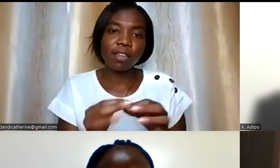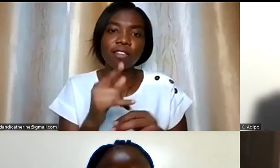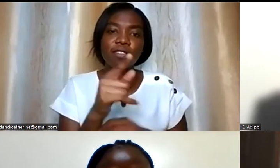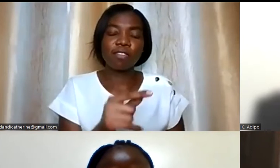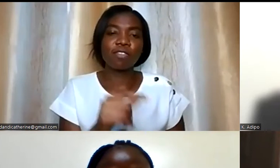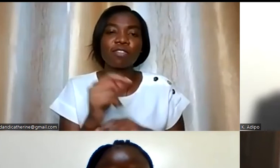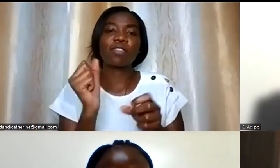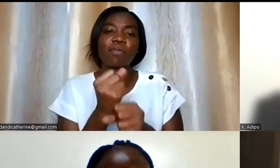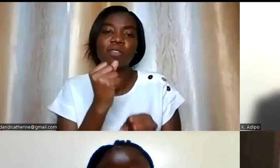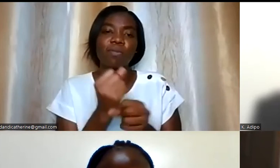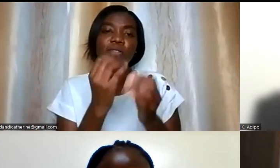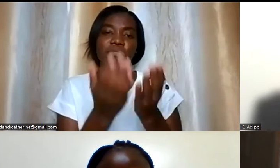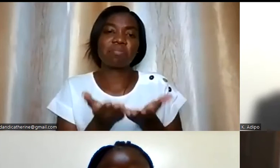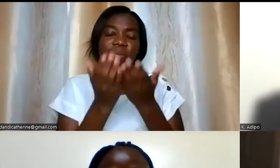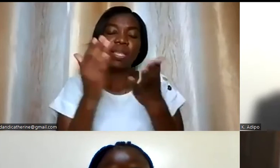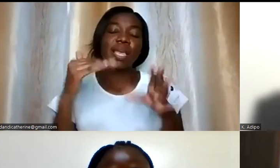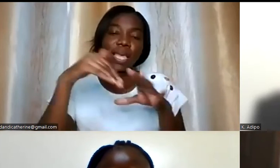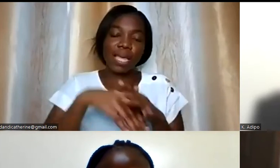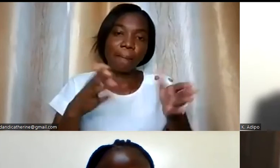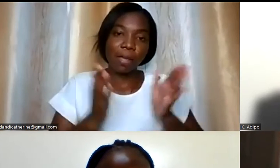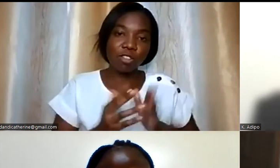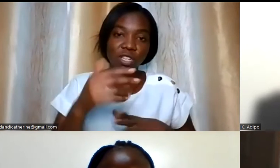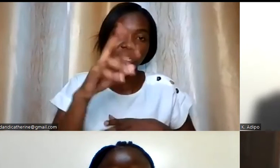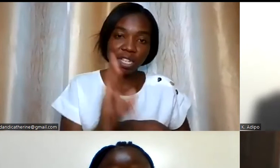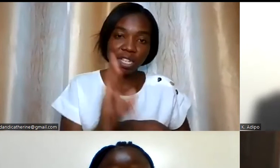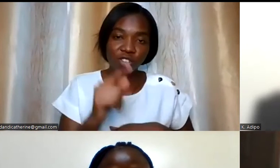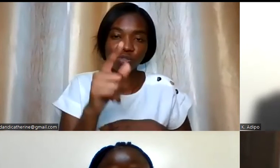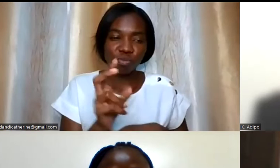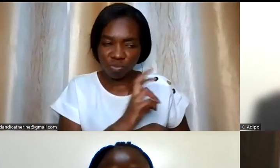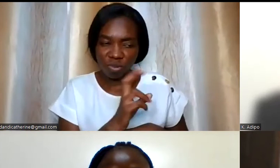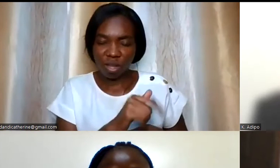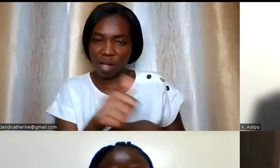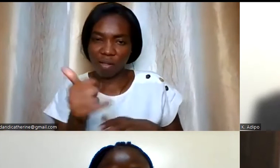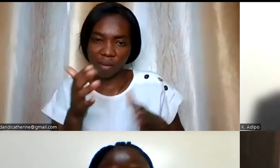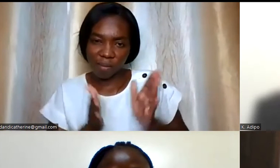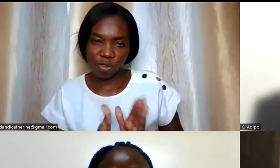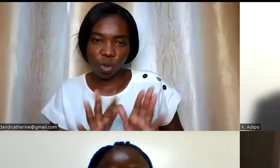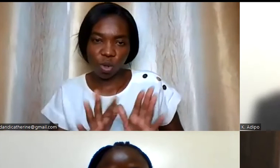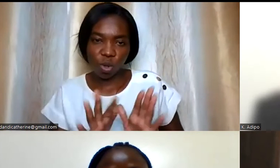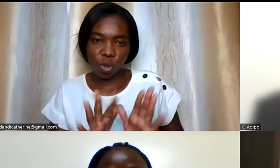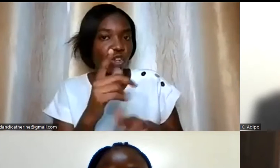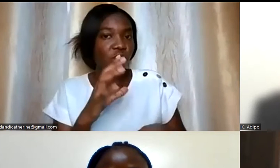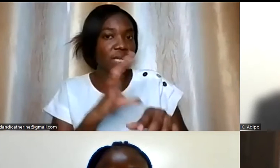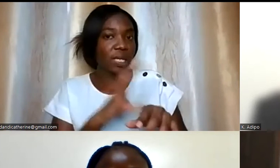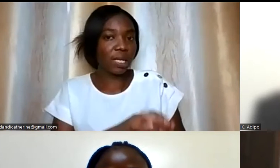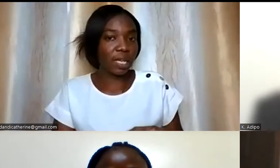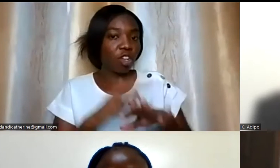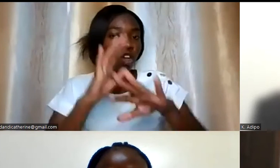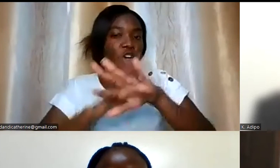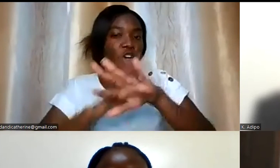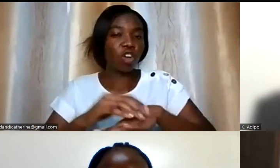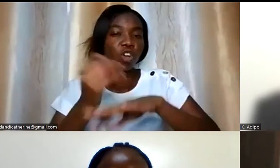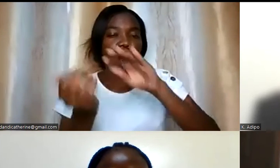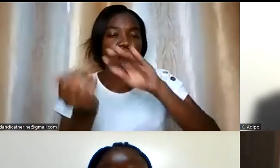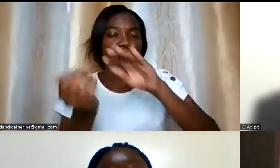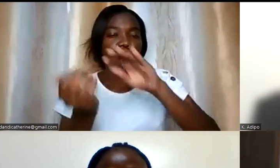afford an in-house HR, outsource it, or you can get it on a consultancy